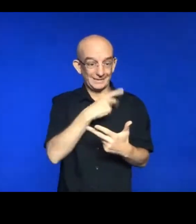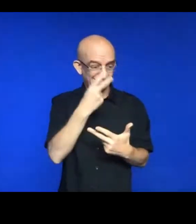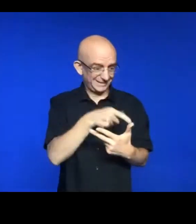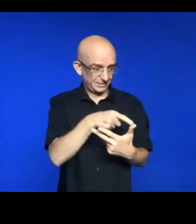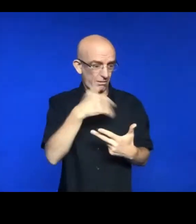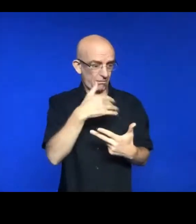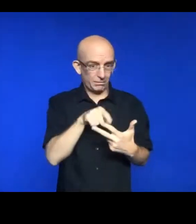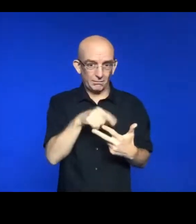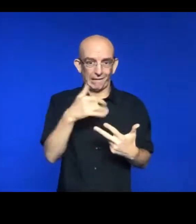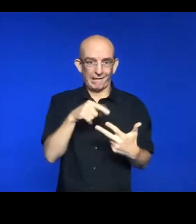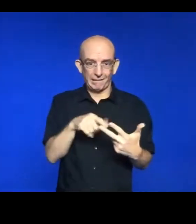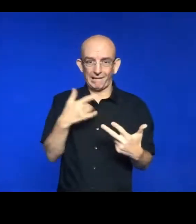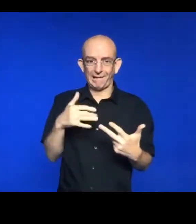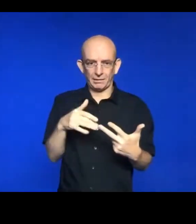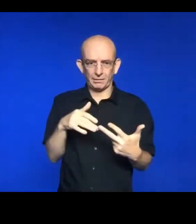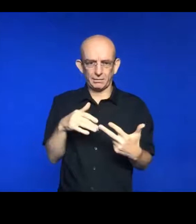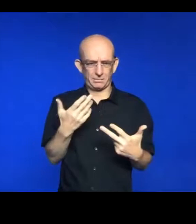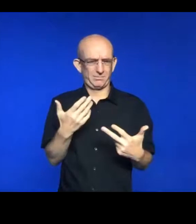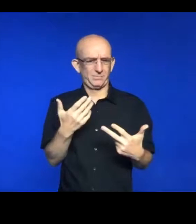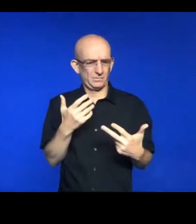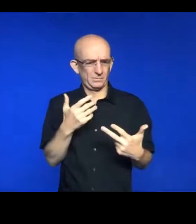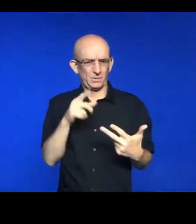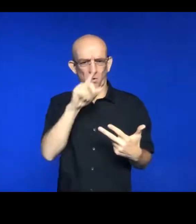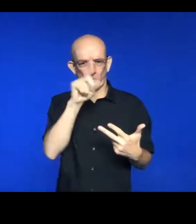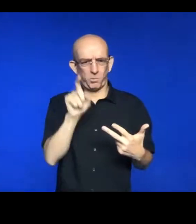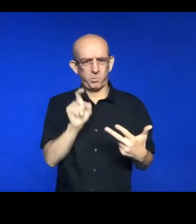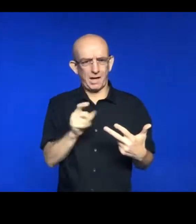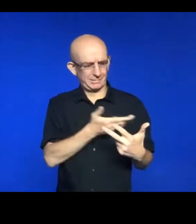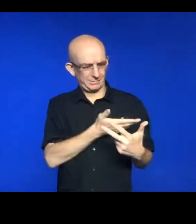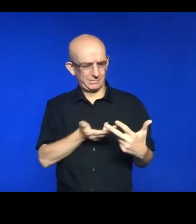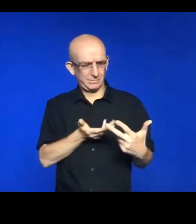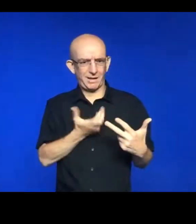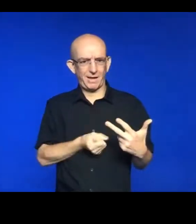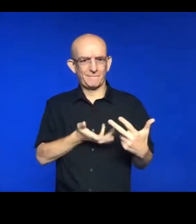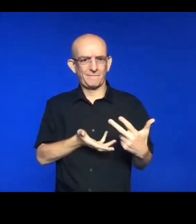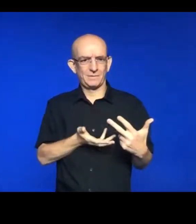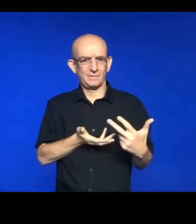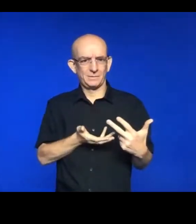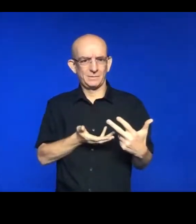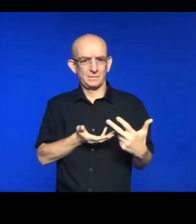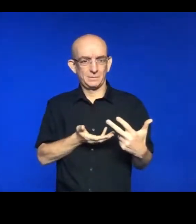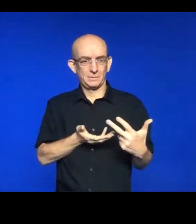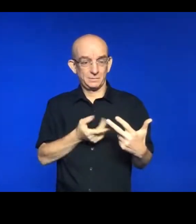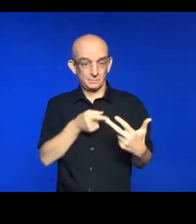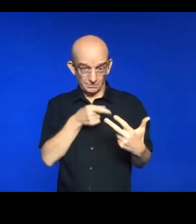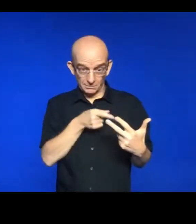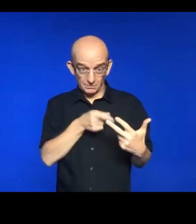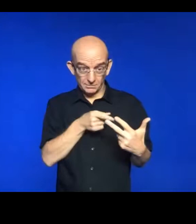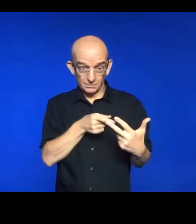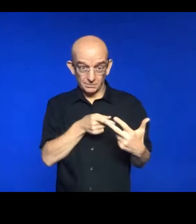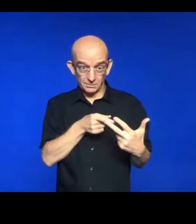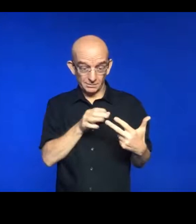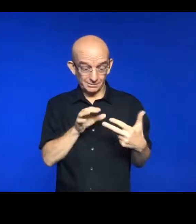because, and actually this has two different components, because first of all,